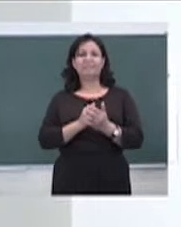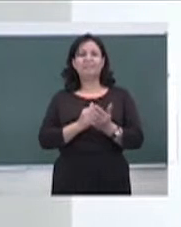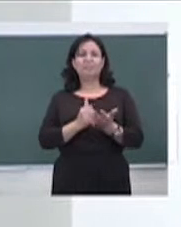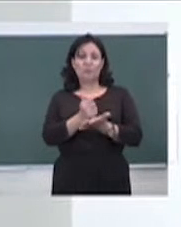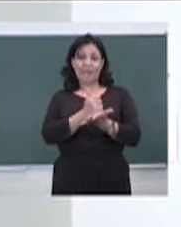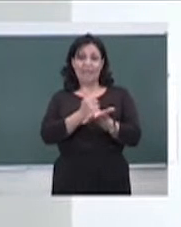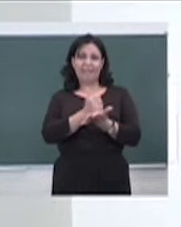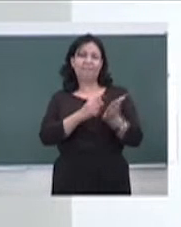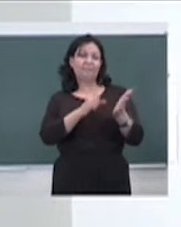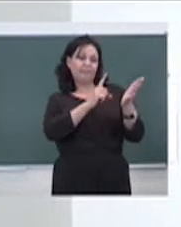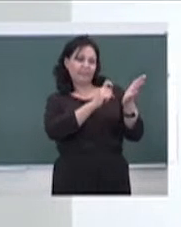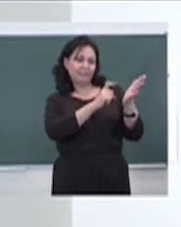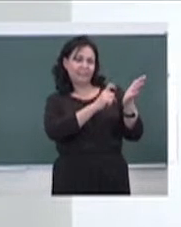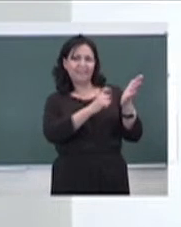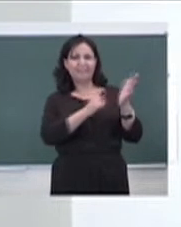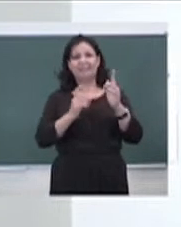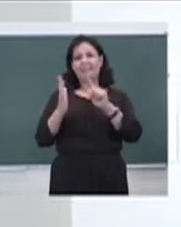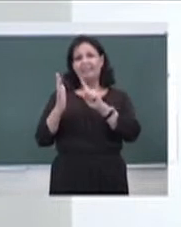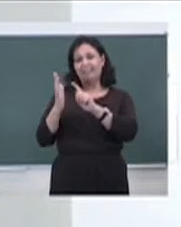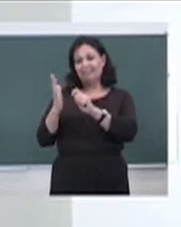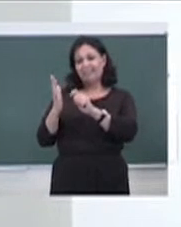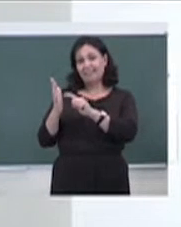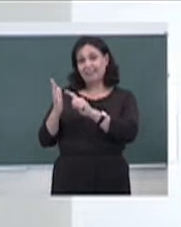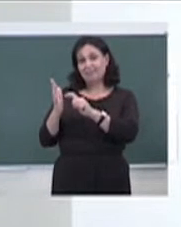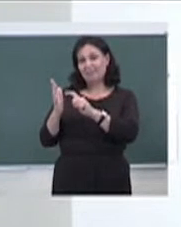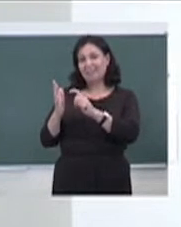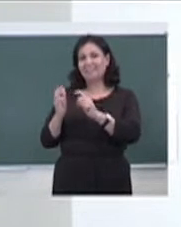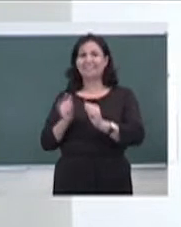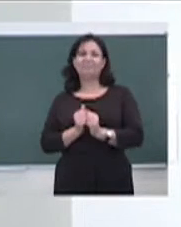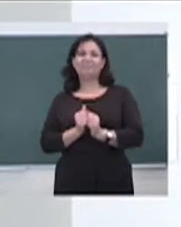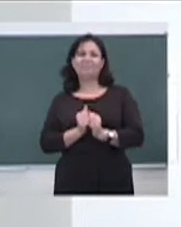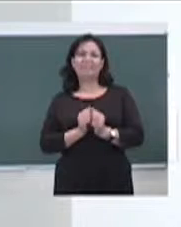and put a little bit in. Yes, well done.